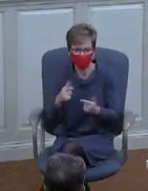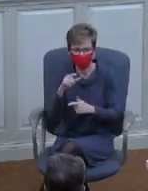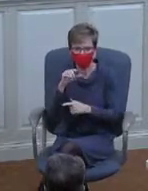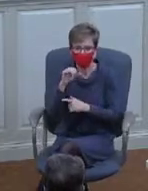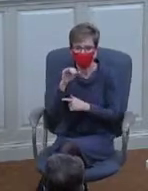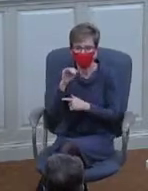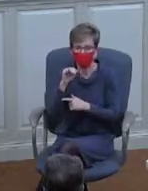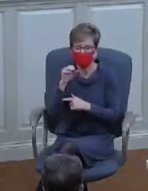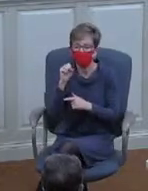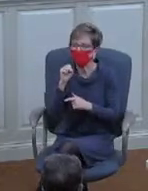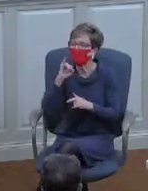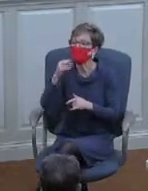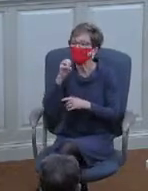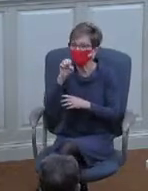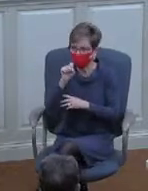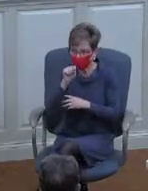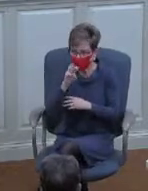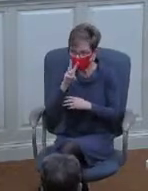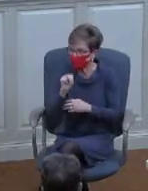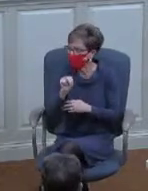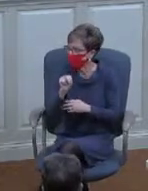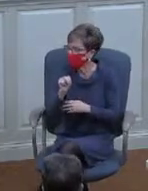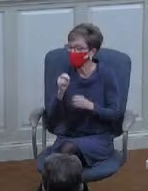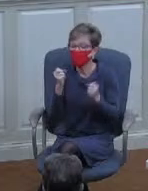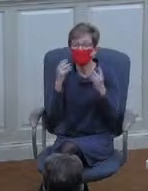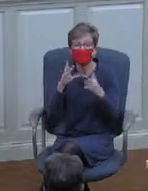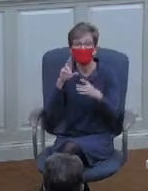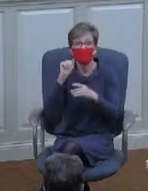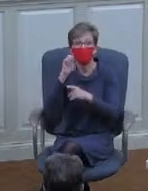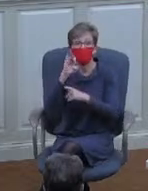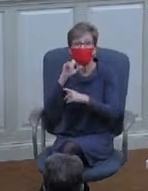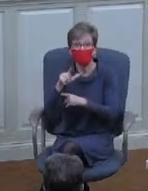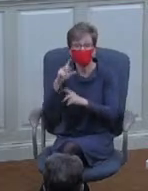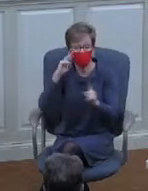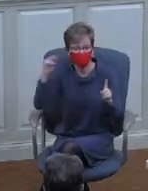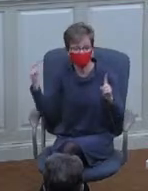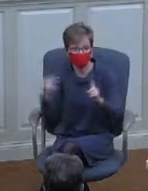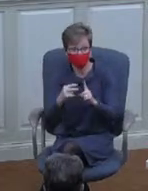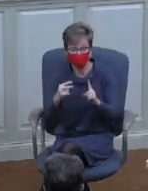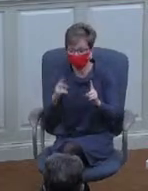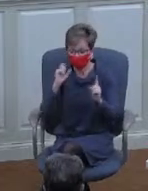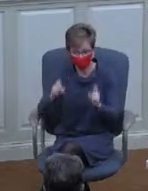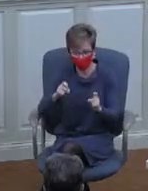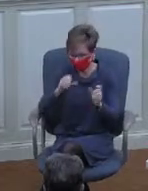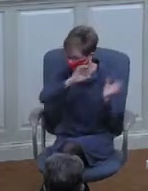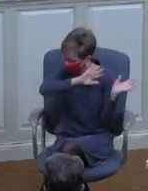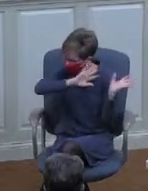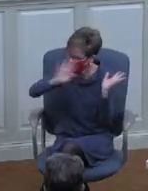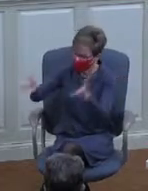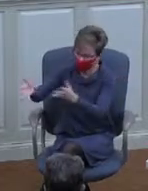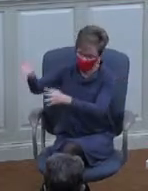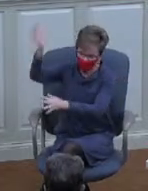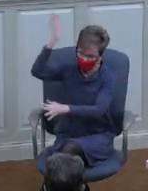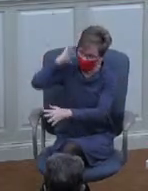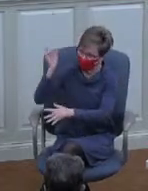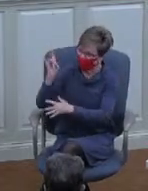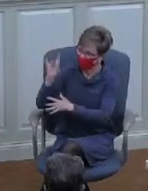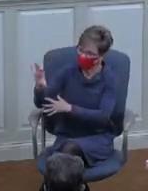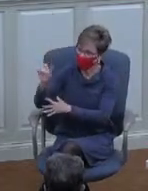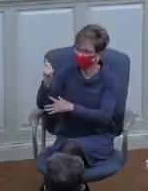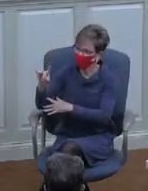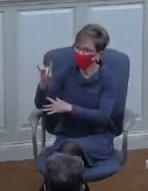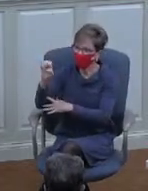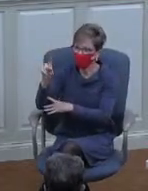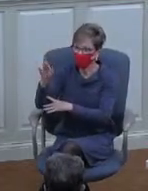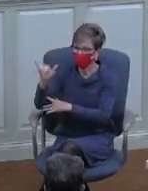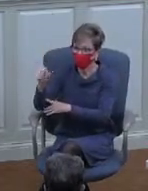too many are the inheritors of racial views that should have been left in the 18th century. Too many of us lack the discipline